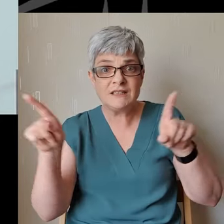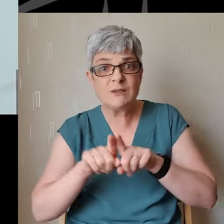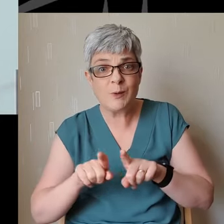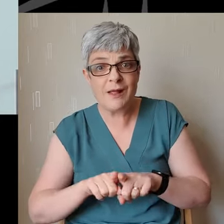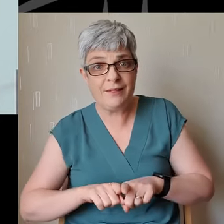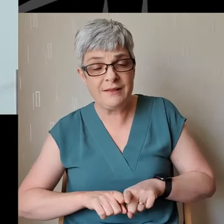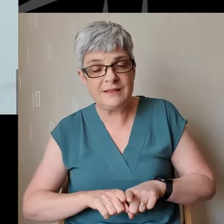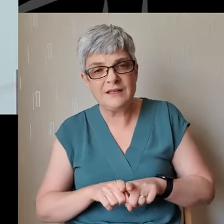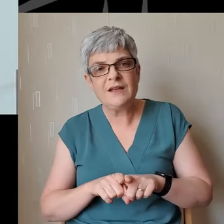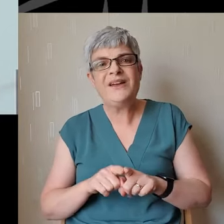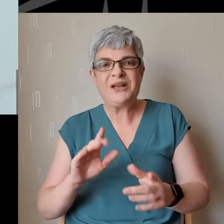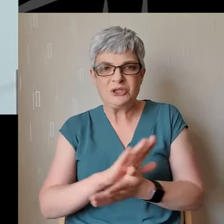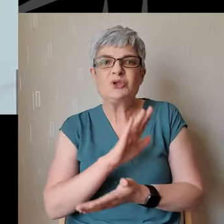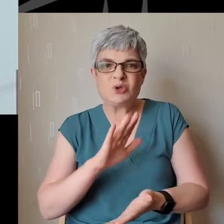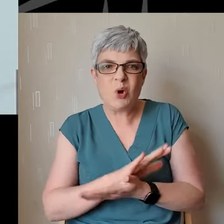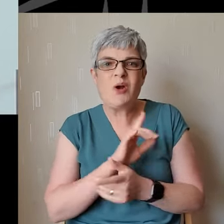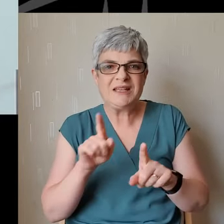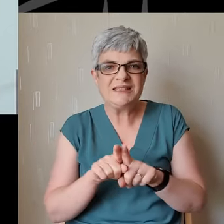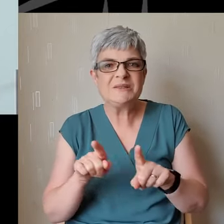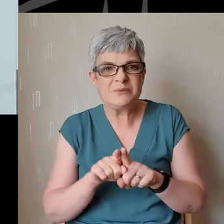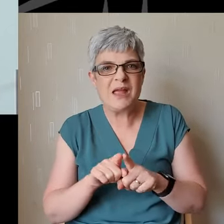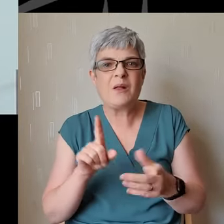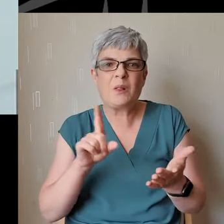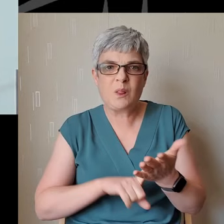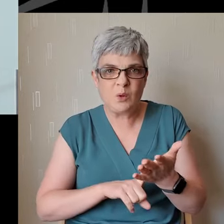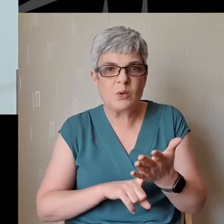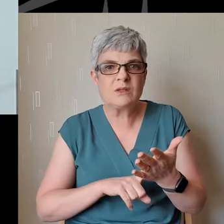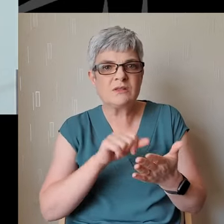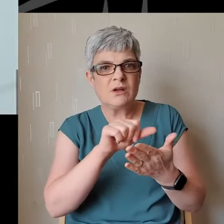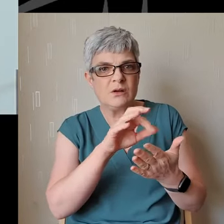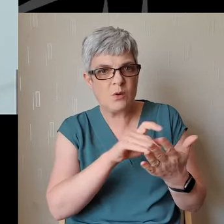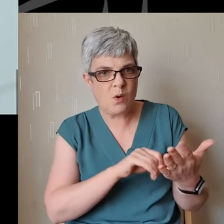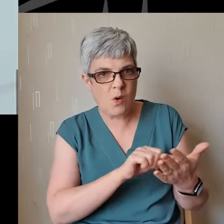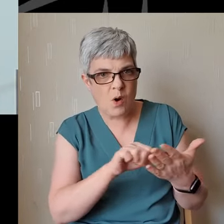And then, of course, joy is where Luke's gospel finishes.